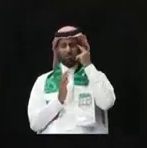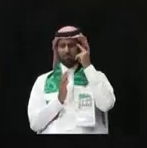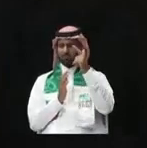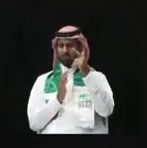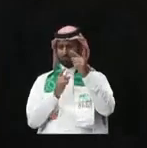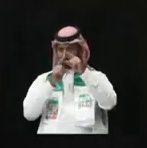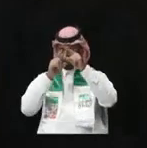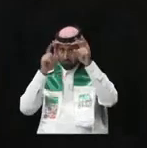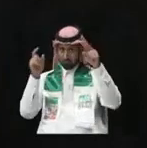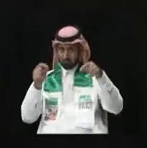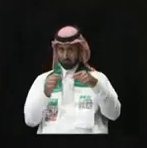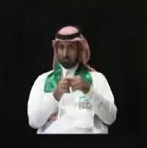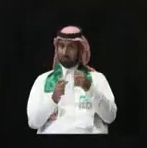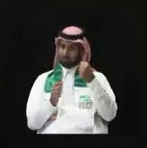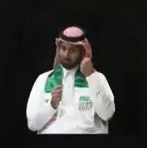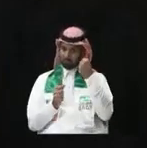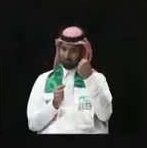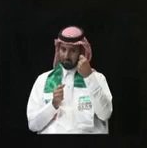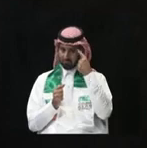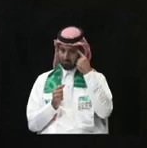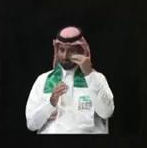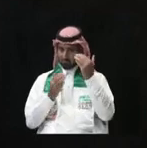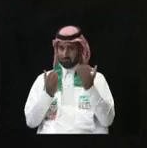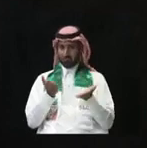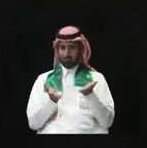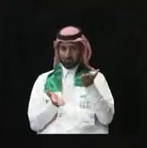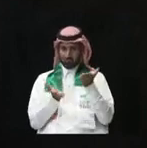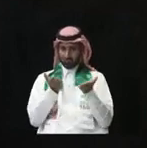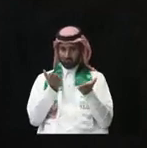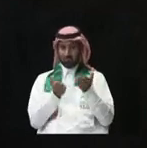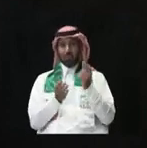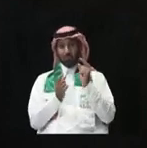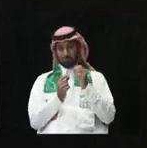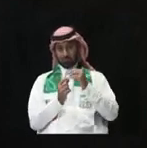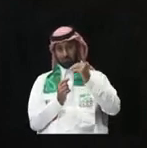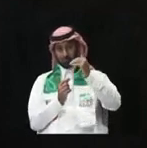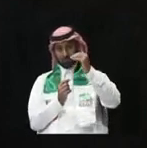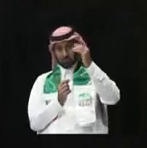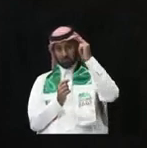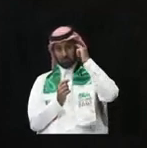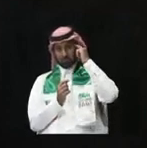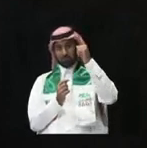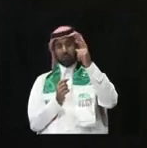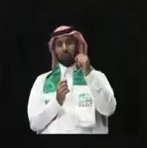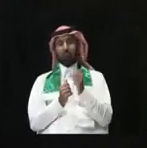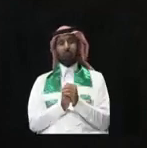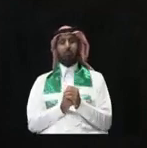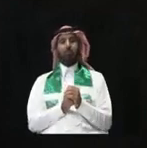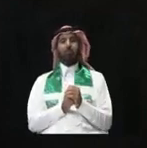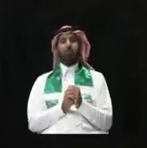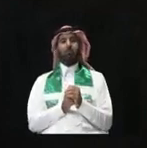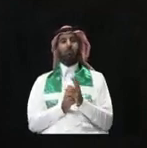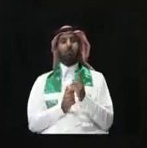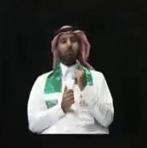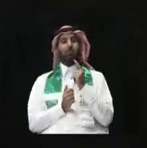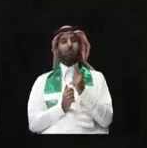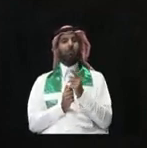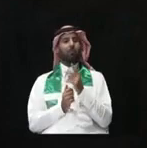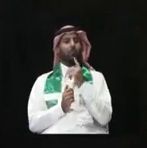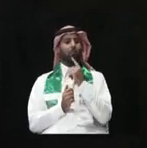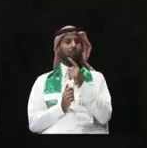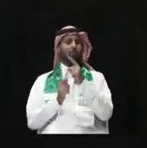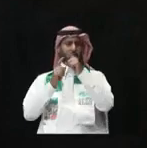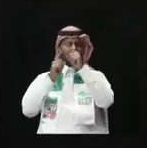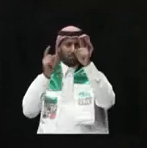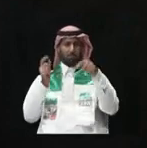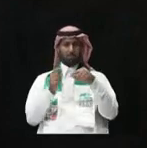symbolizes strength, justice, prosperity, and we have growth. Okay, so this is